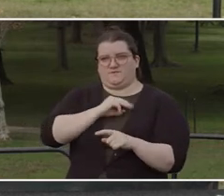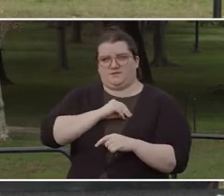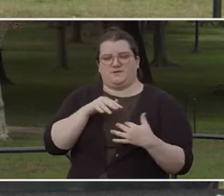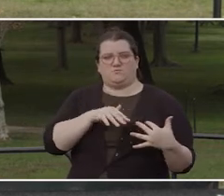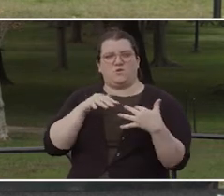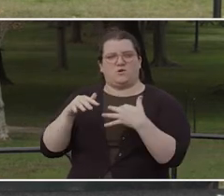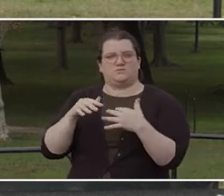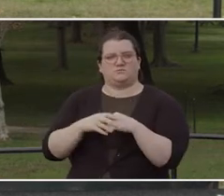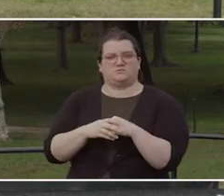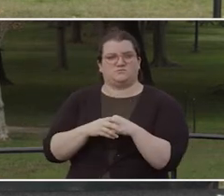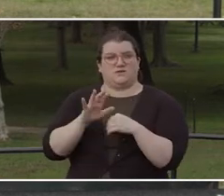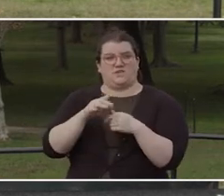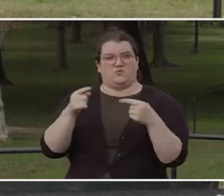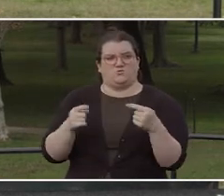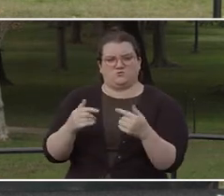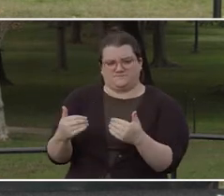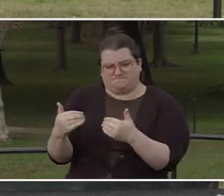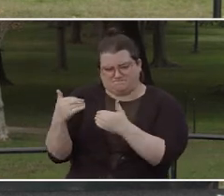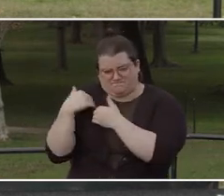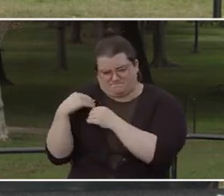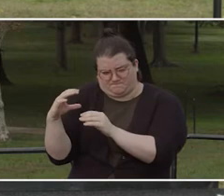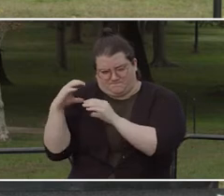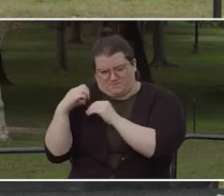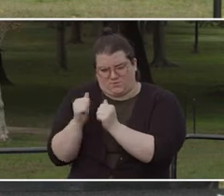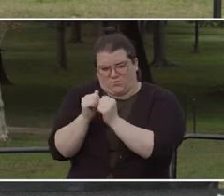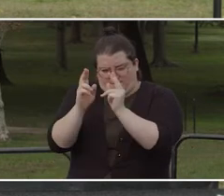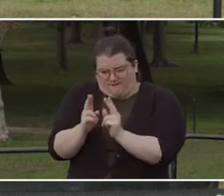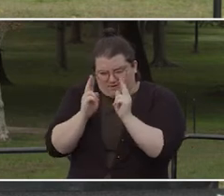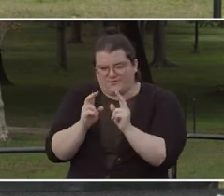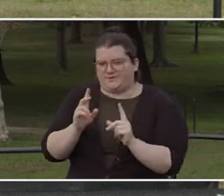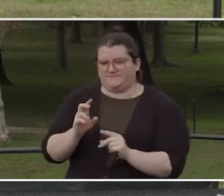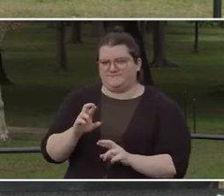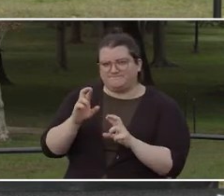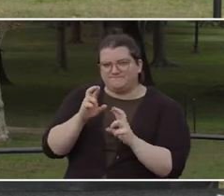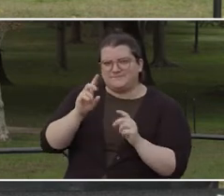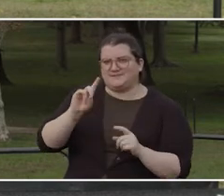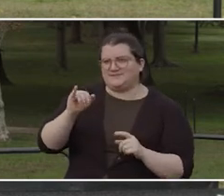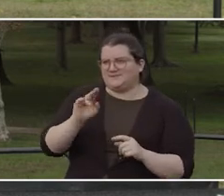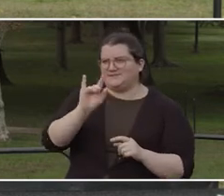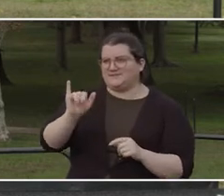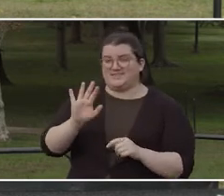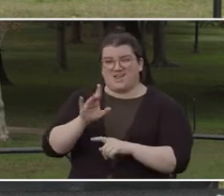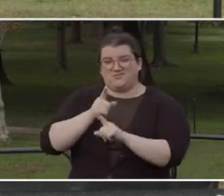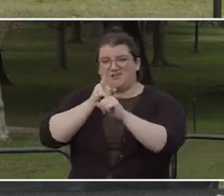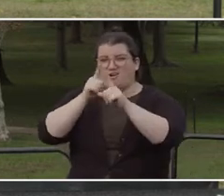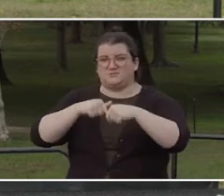They bore their wounds with honor and dignity. Their ultimate sacrifices are the same as the